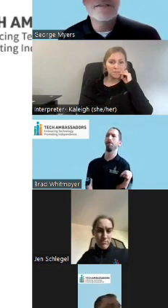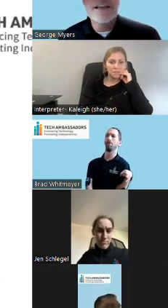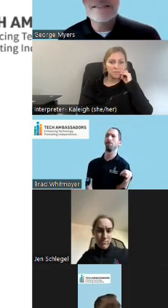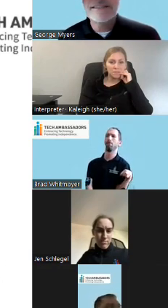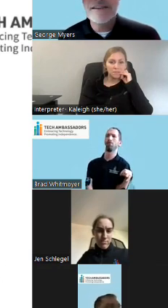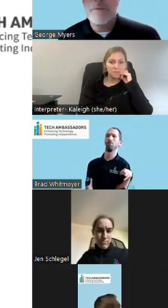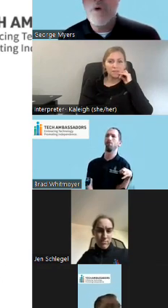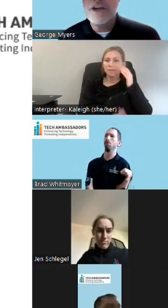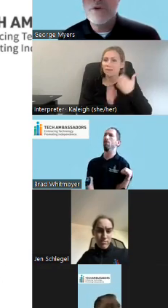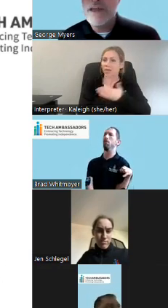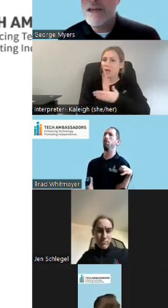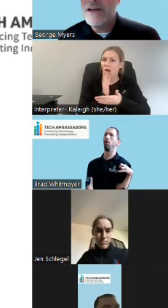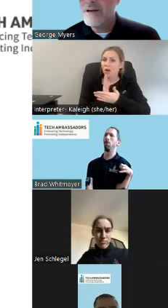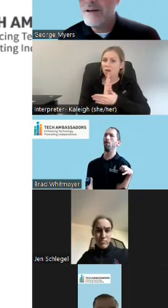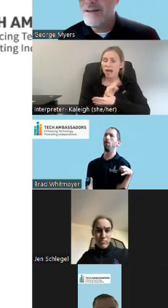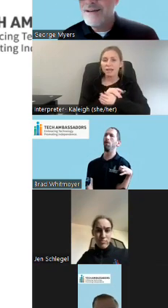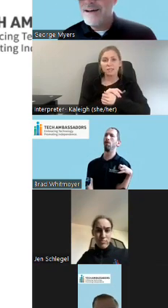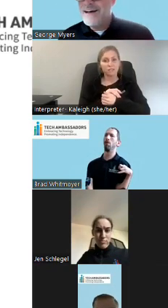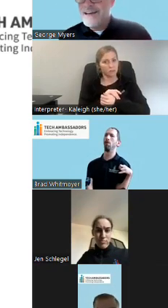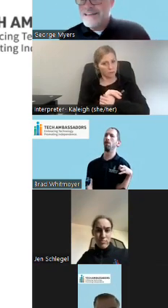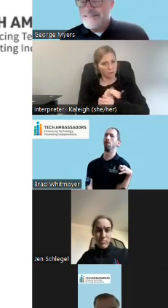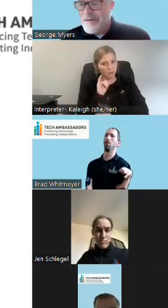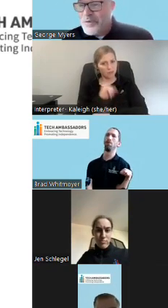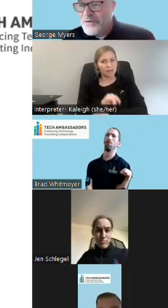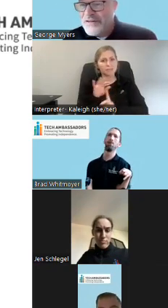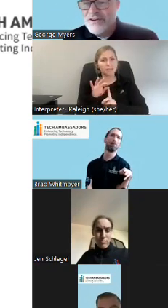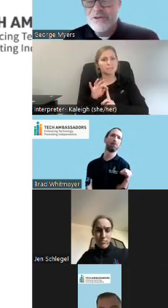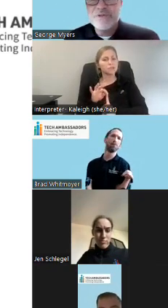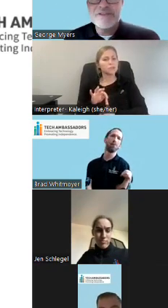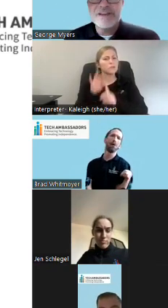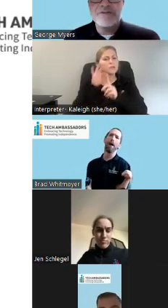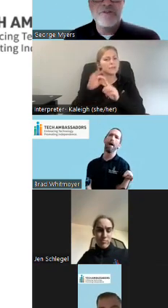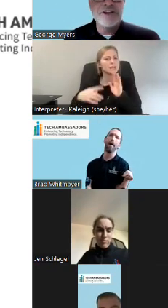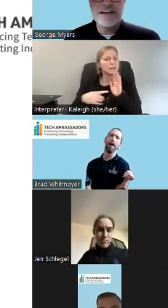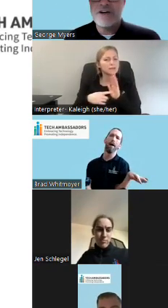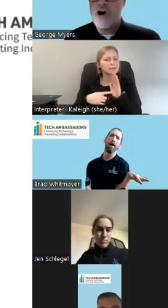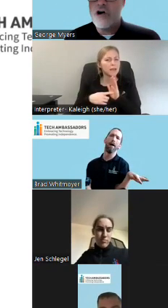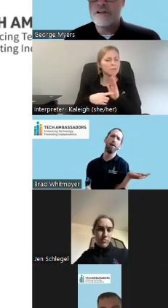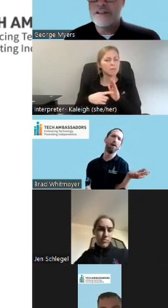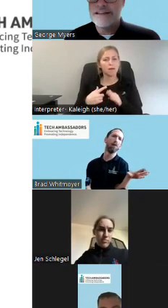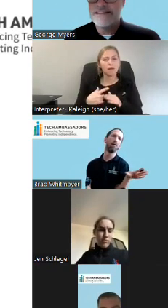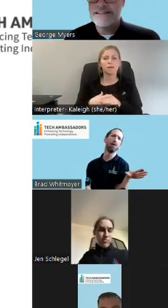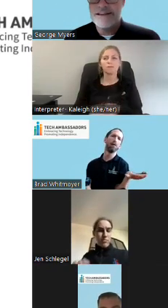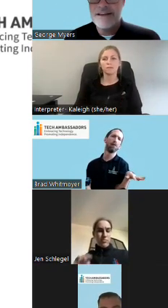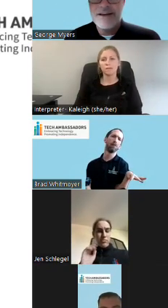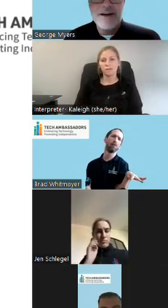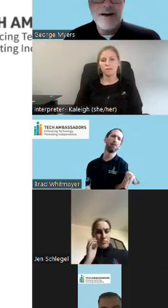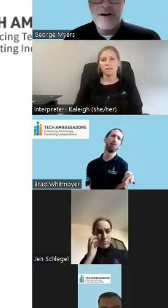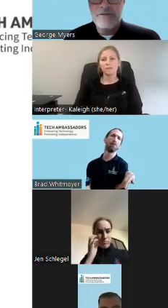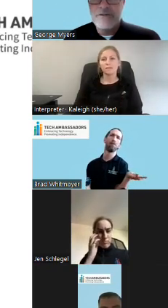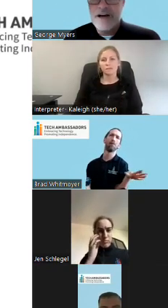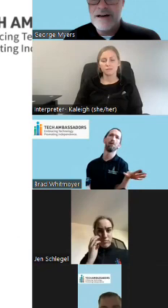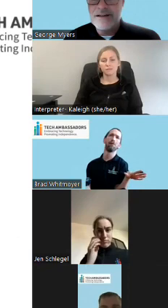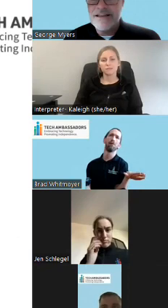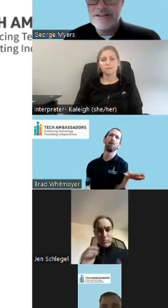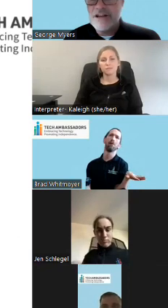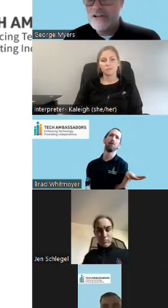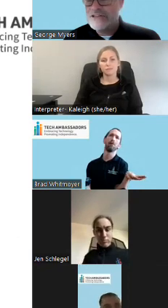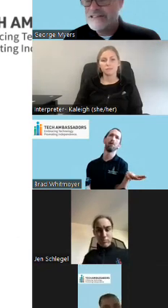All right, so that's a somewhat unique example to use to kind of finish out our list